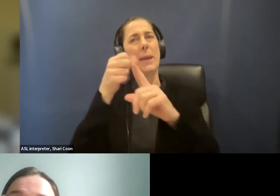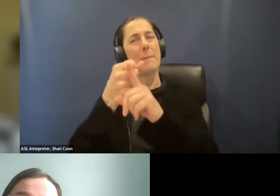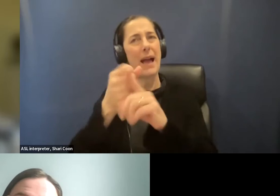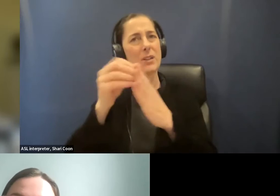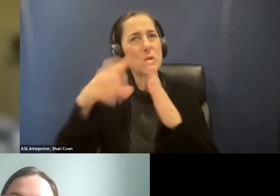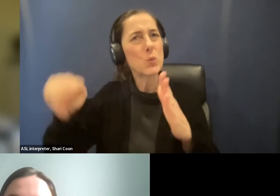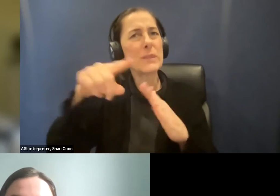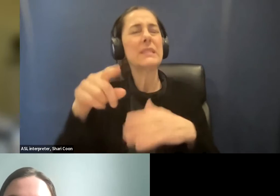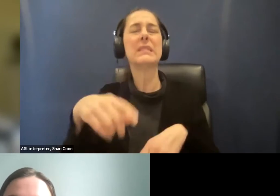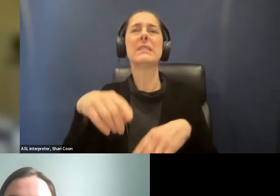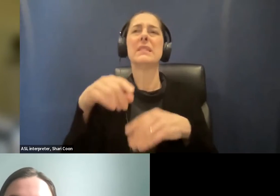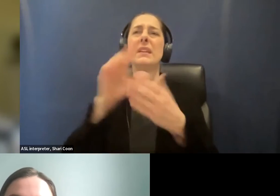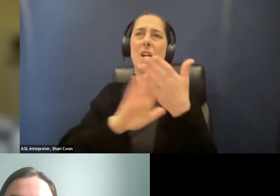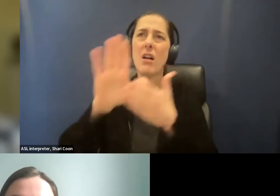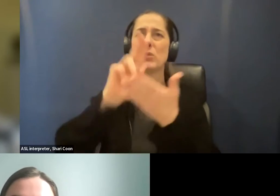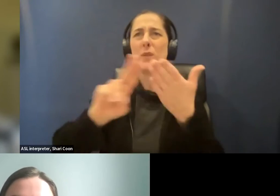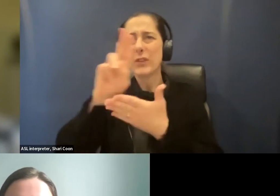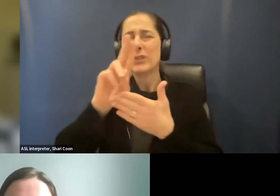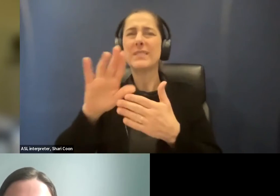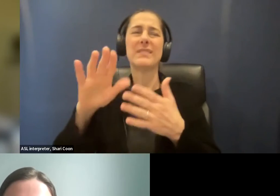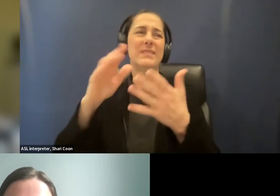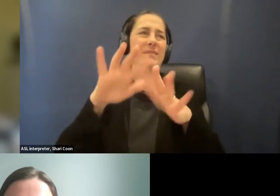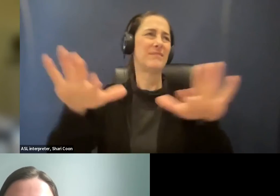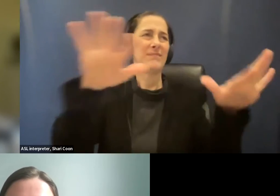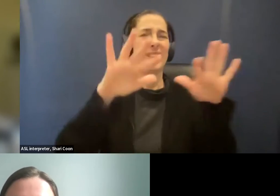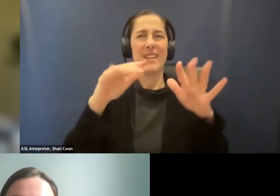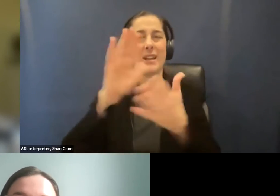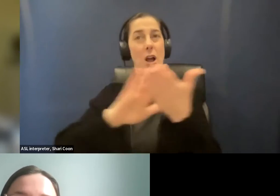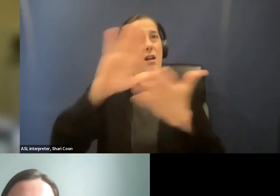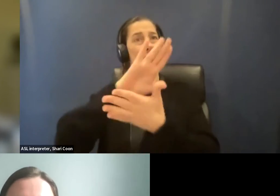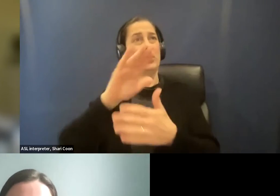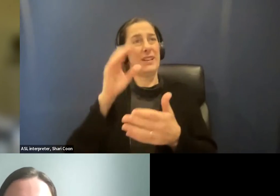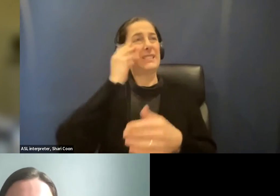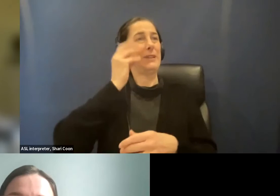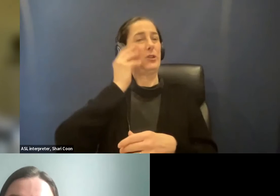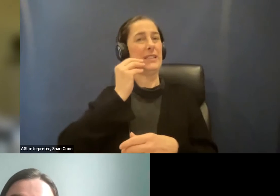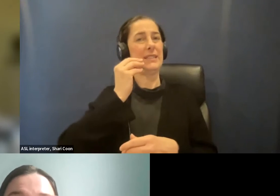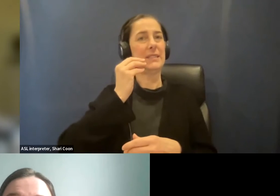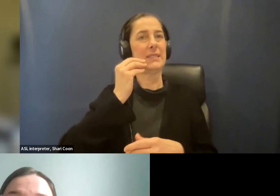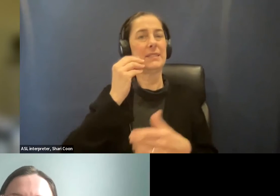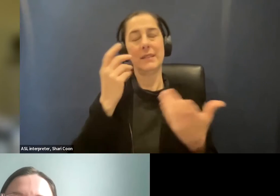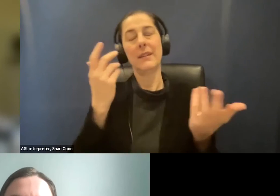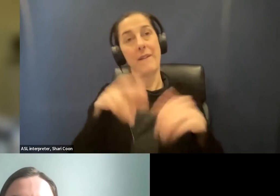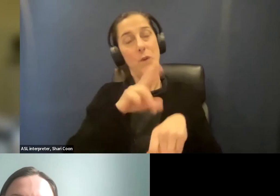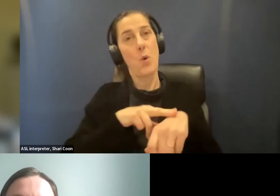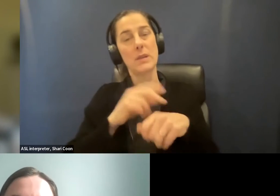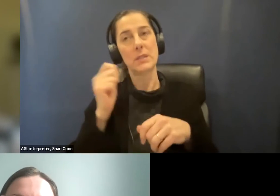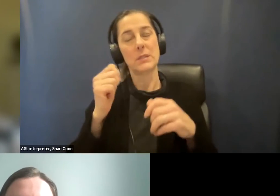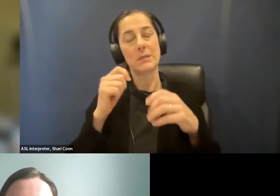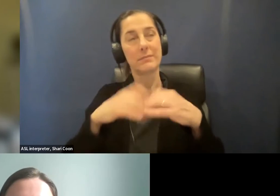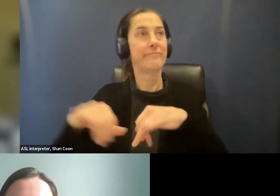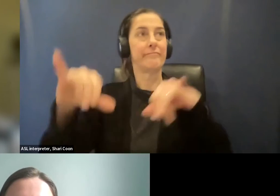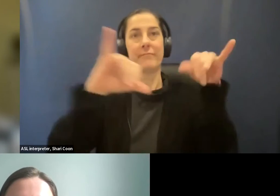on campuses, and just the entire student experience is something that, of course, is on everybody's minds. But I'm